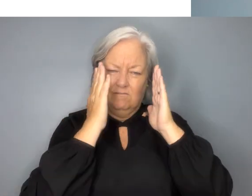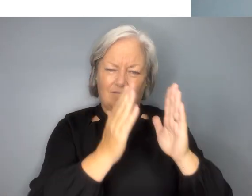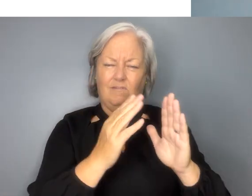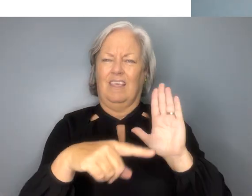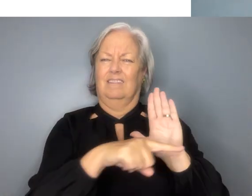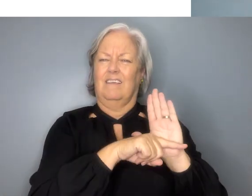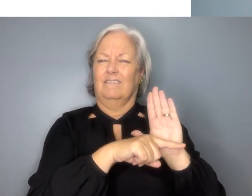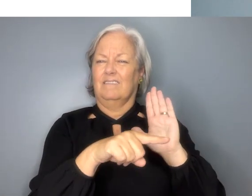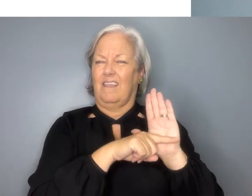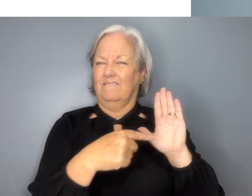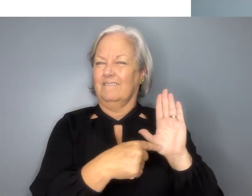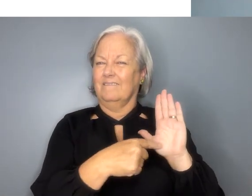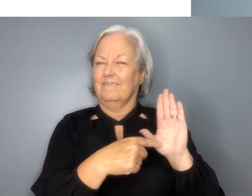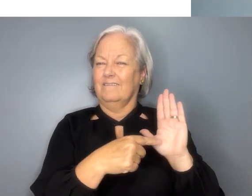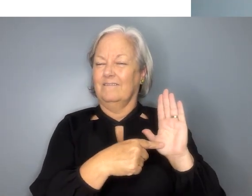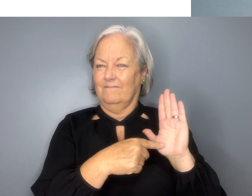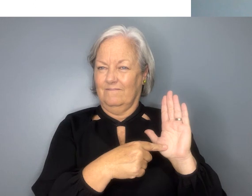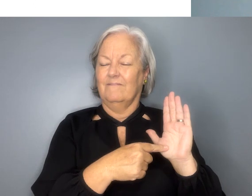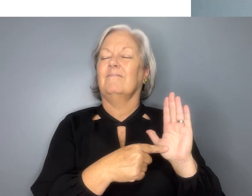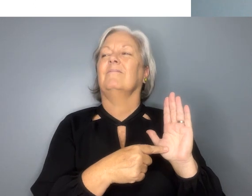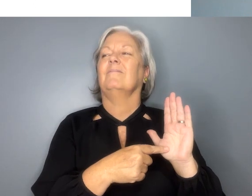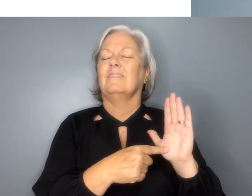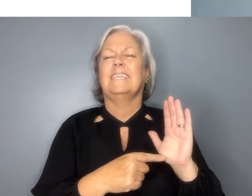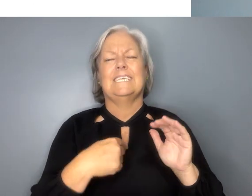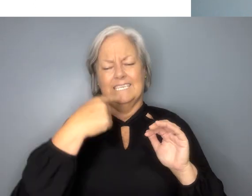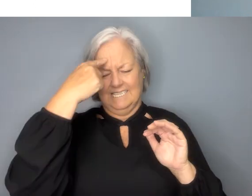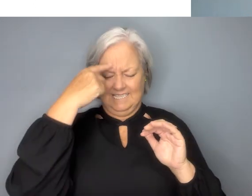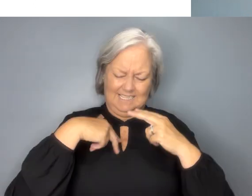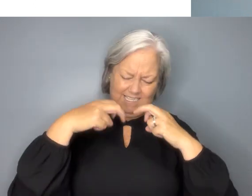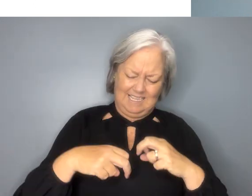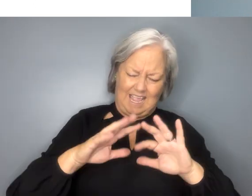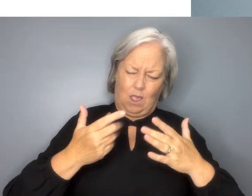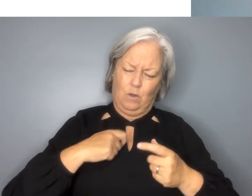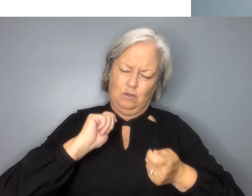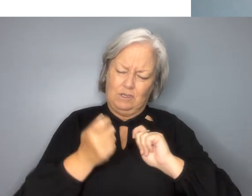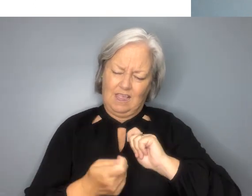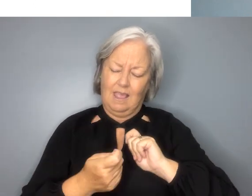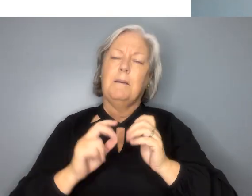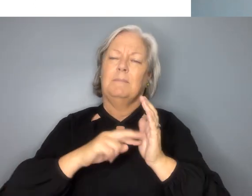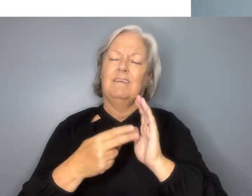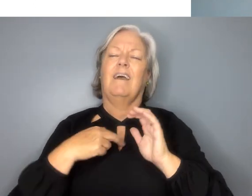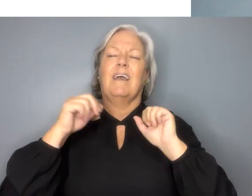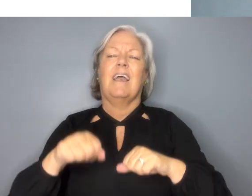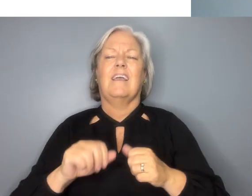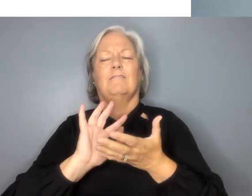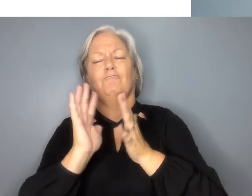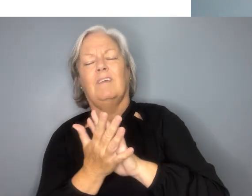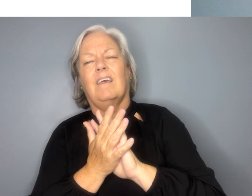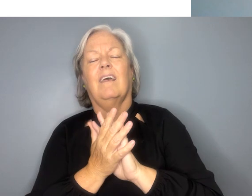focused on deficit, and so on examining the things that I should change in myself to be happier, as opposed to the